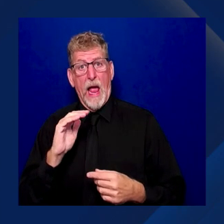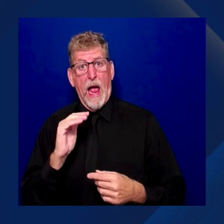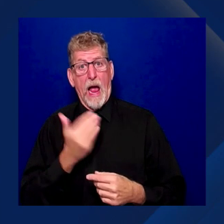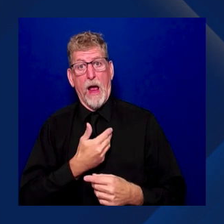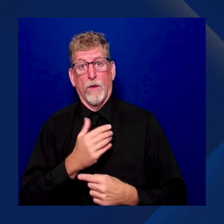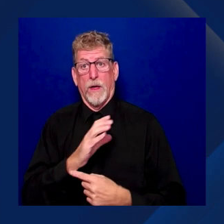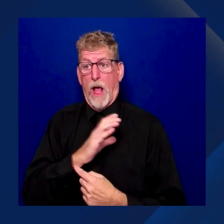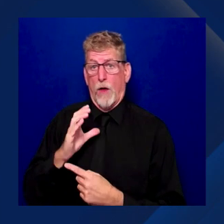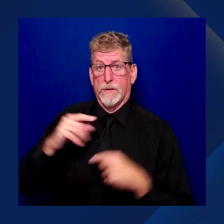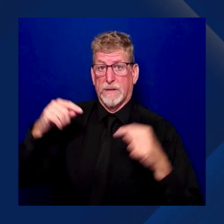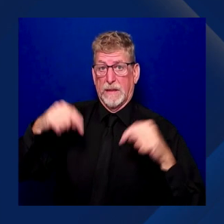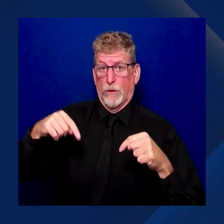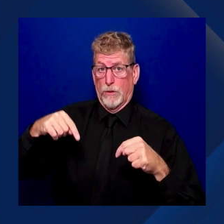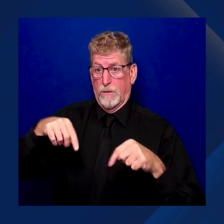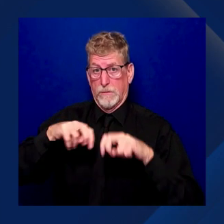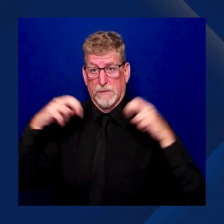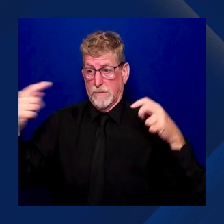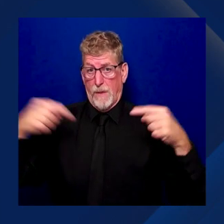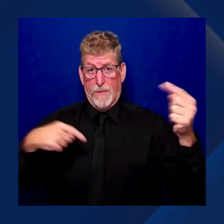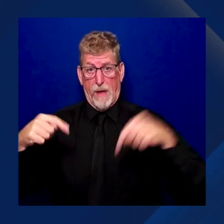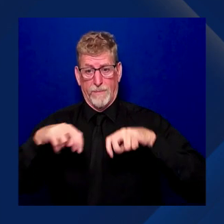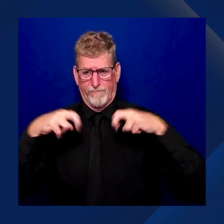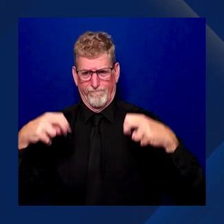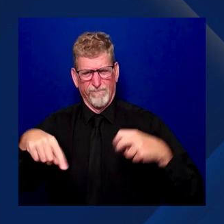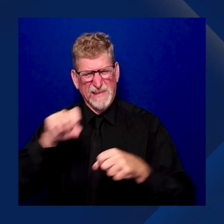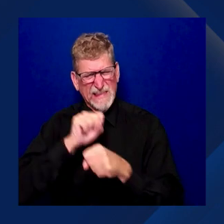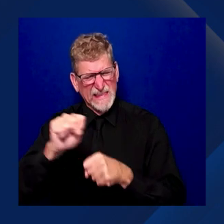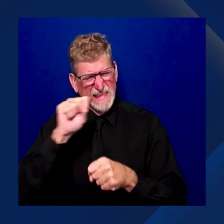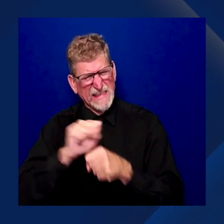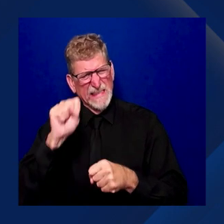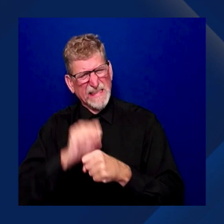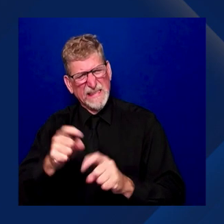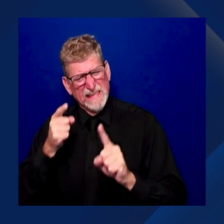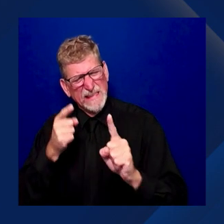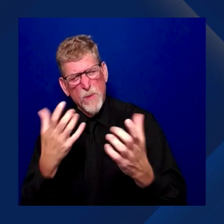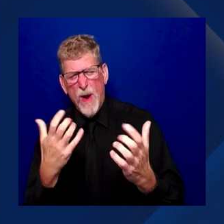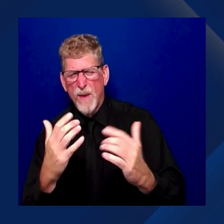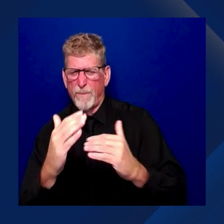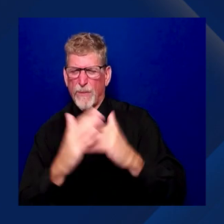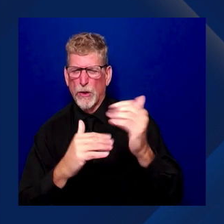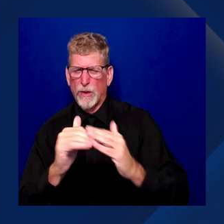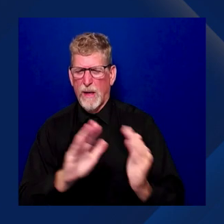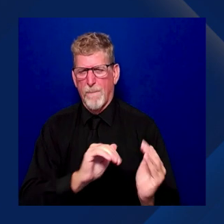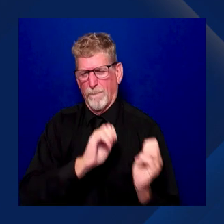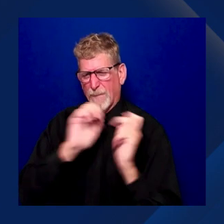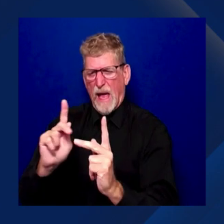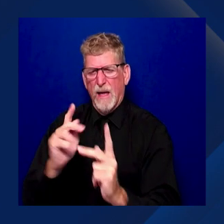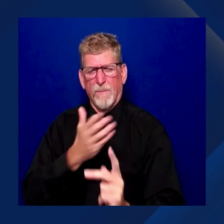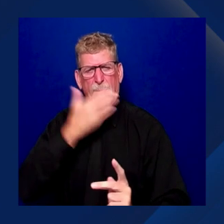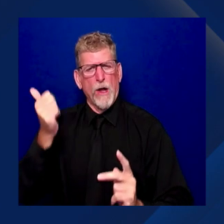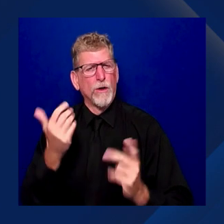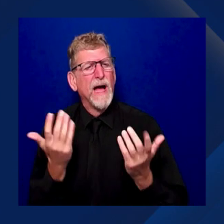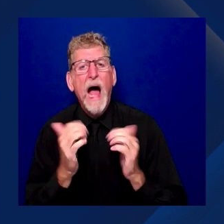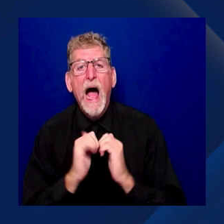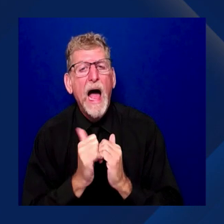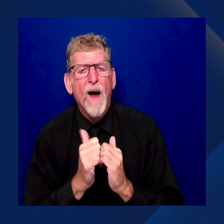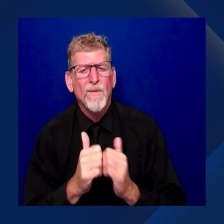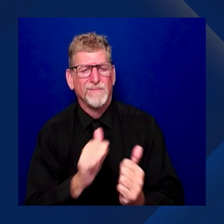hard to build back better by passing the Build Back Better Act into